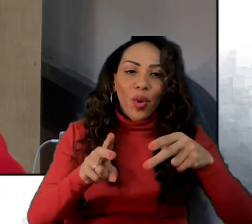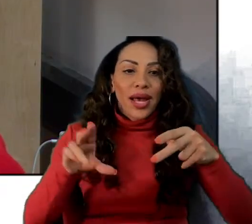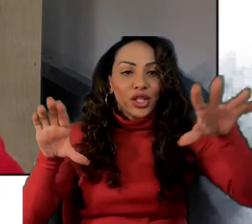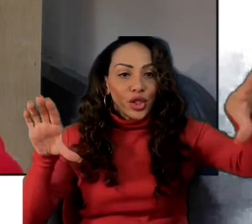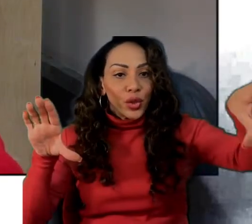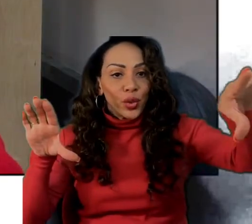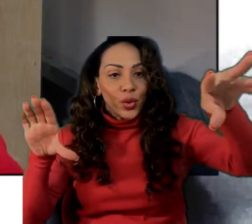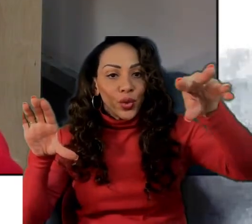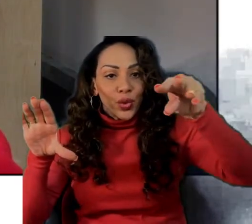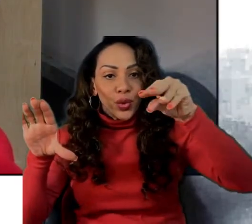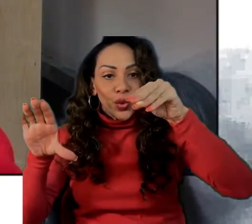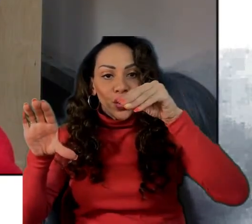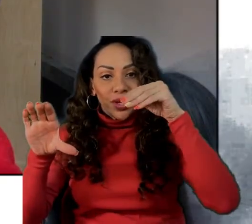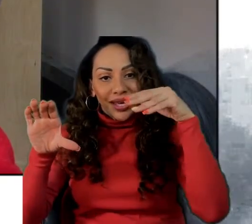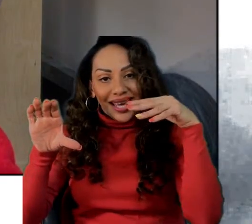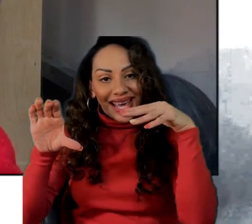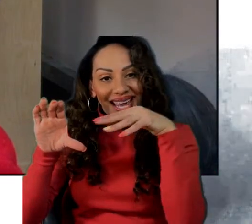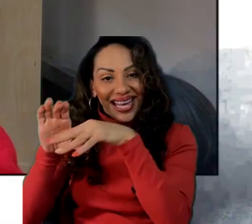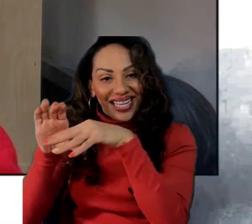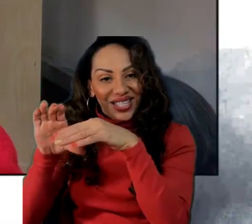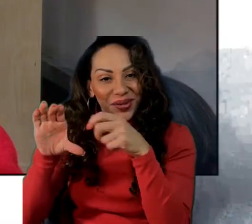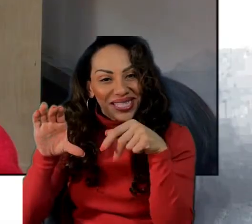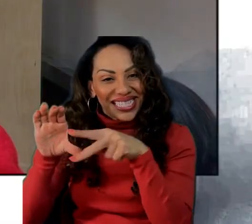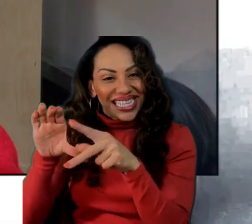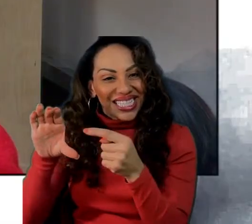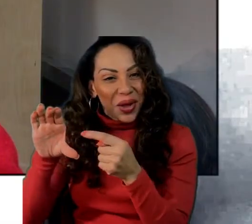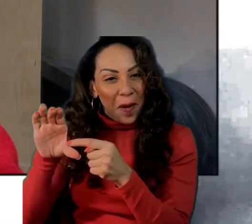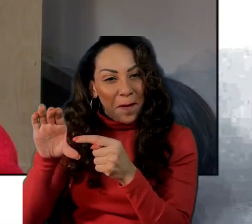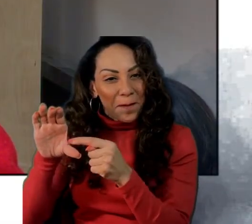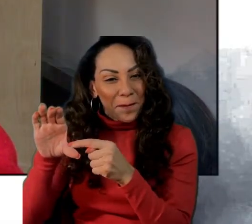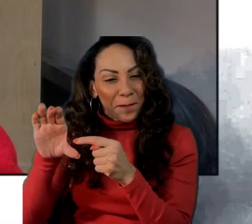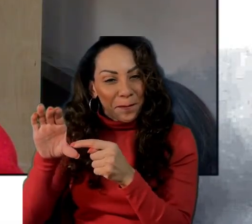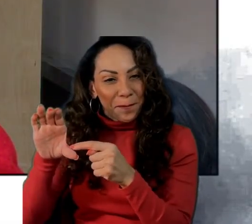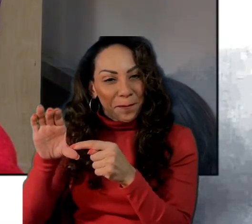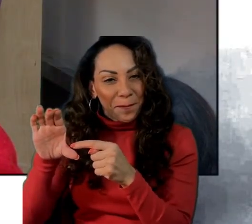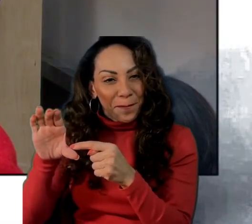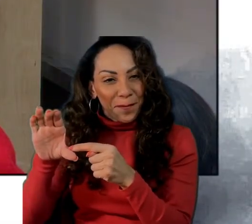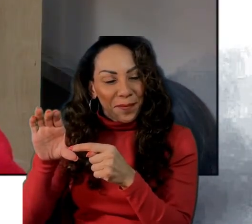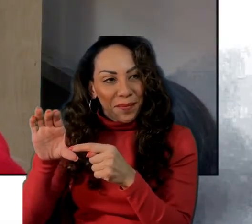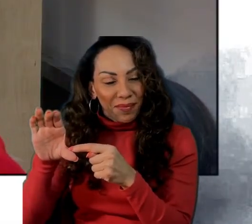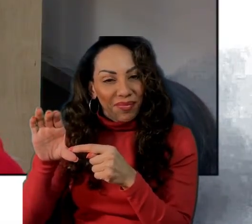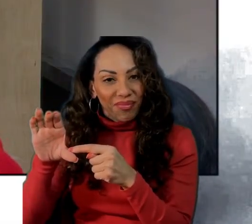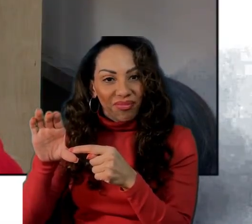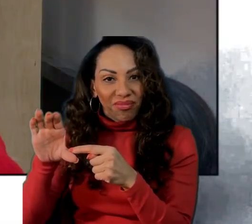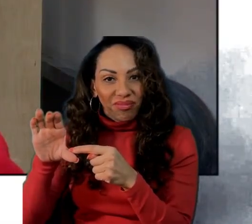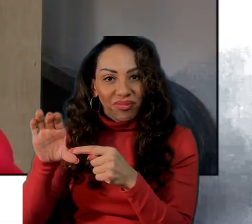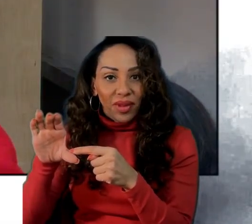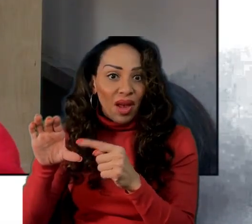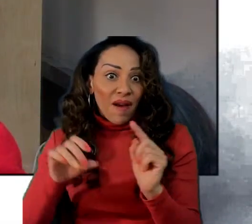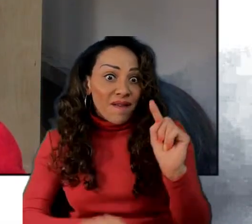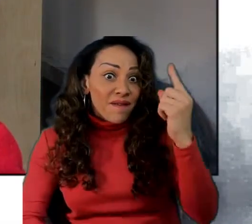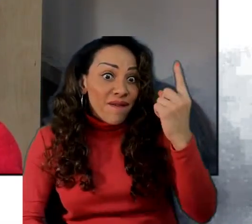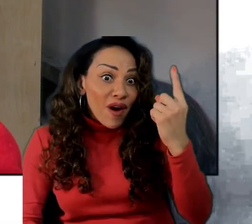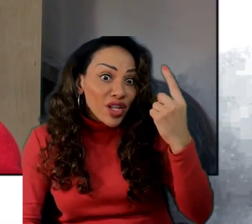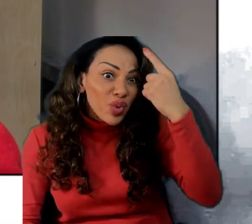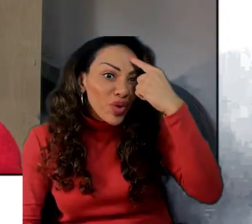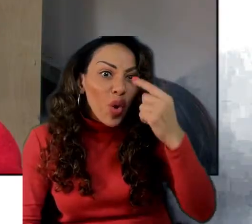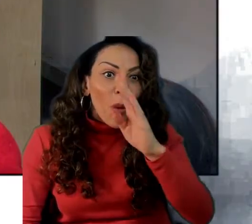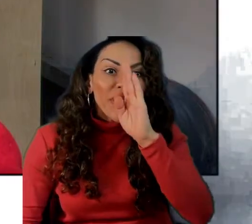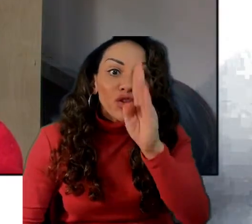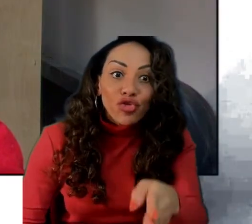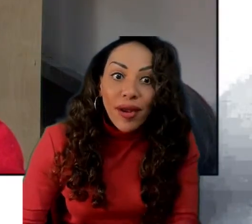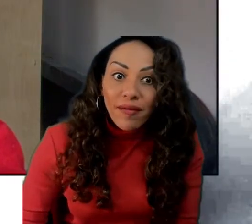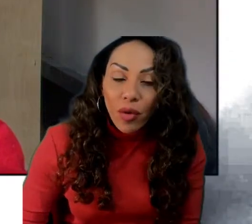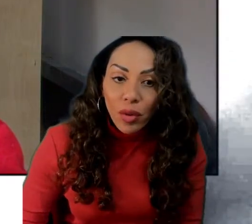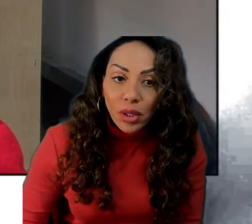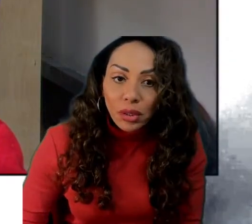think it's actually like not so. When we started doing it, we thought it'd be quite straightforward, but it's not that